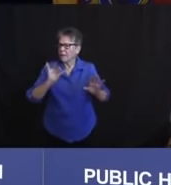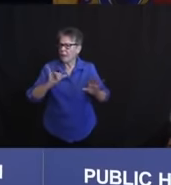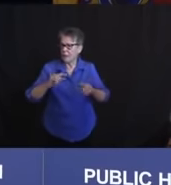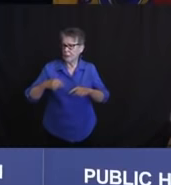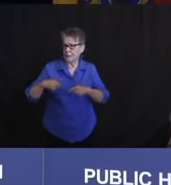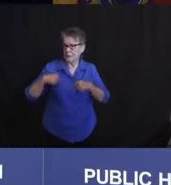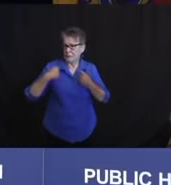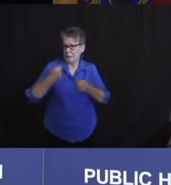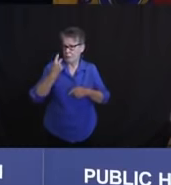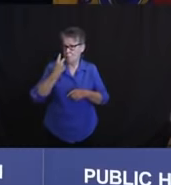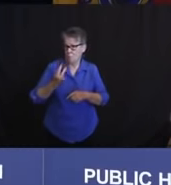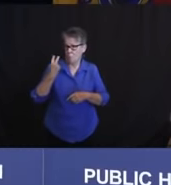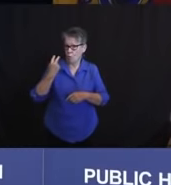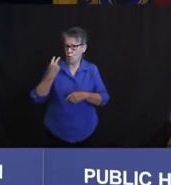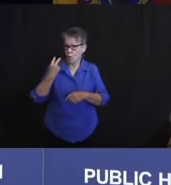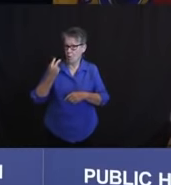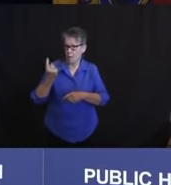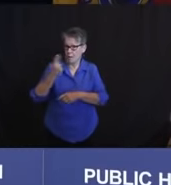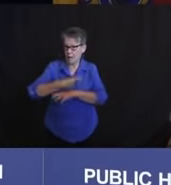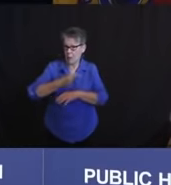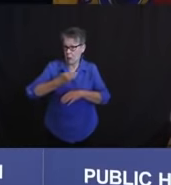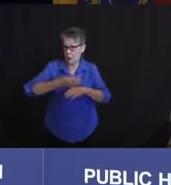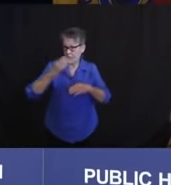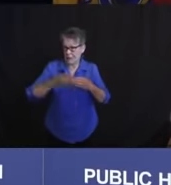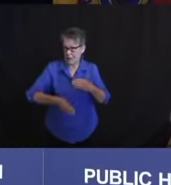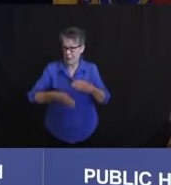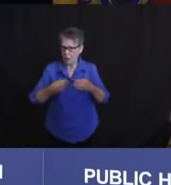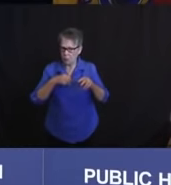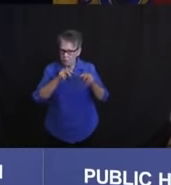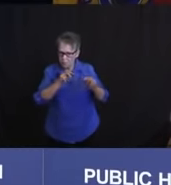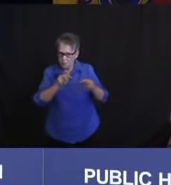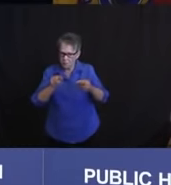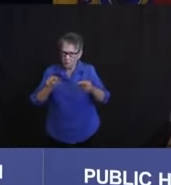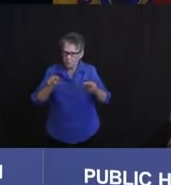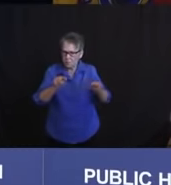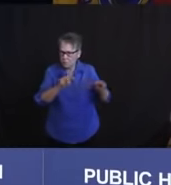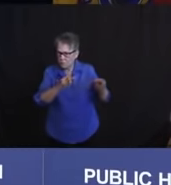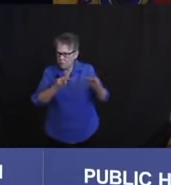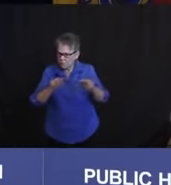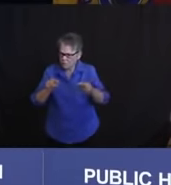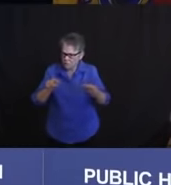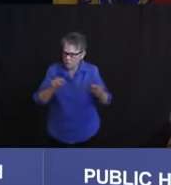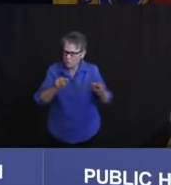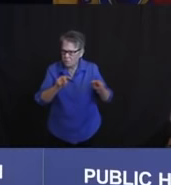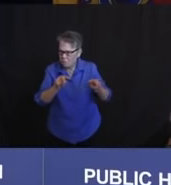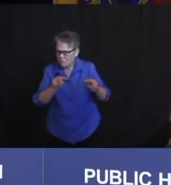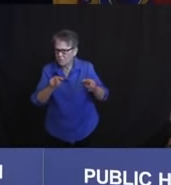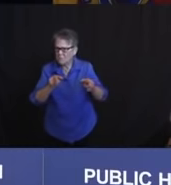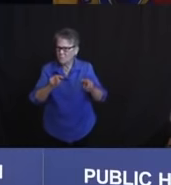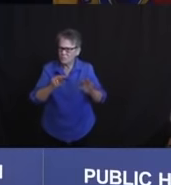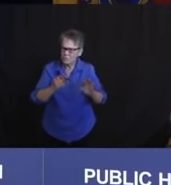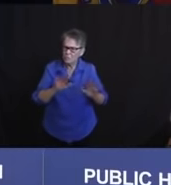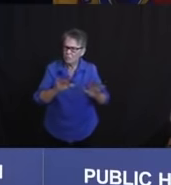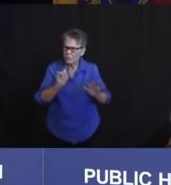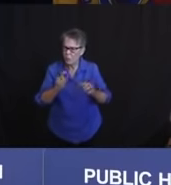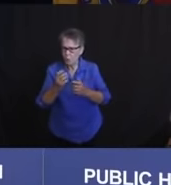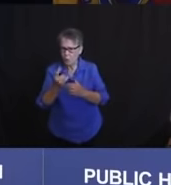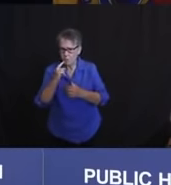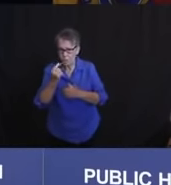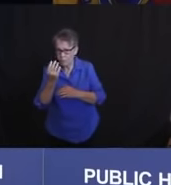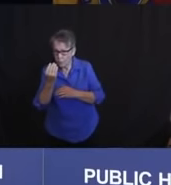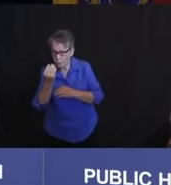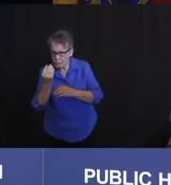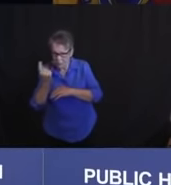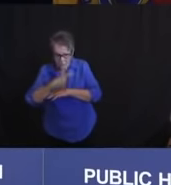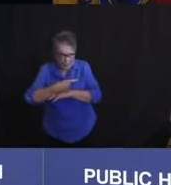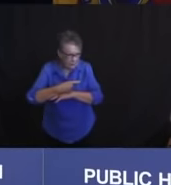you wait about 14 days to try to look for upward trends, and we have not seen that either in our statewide epi curve